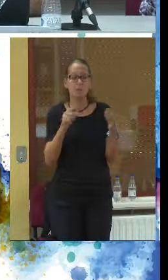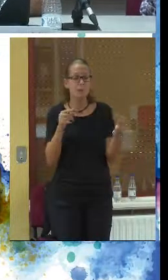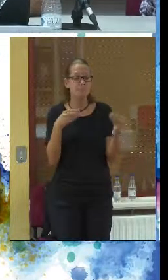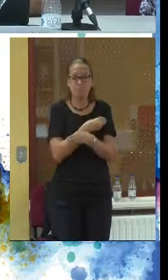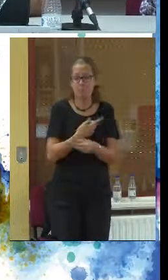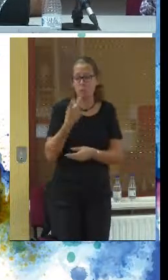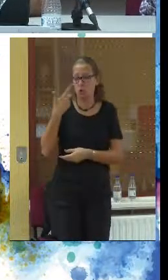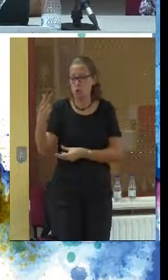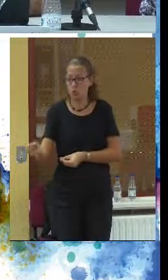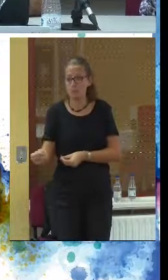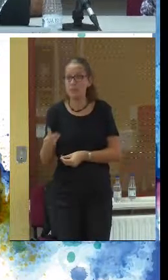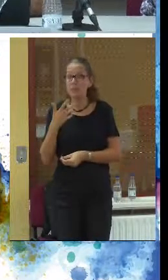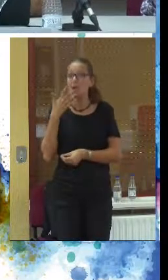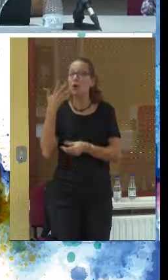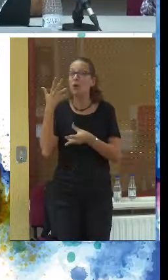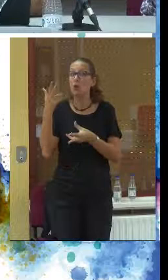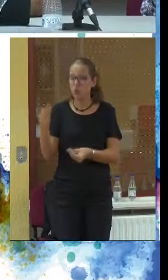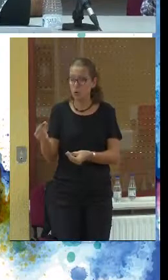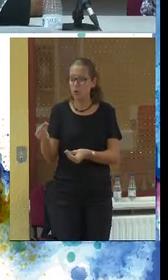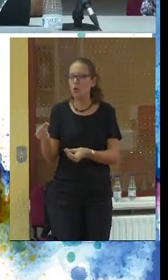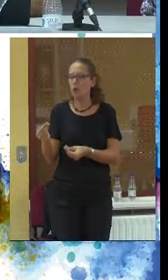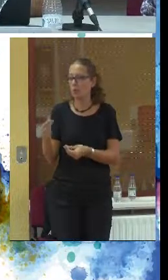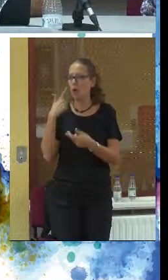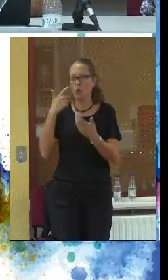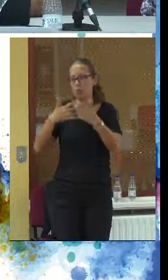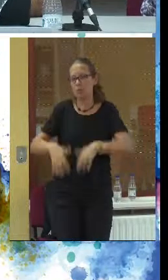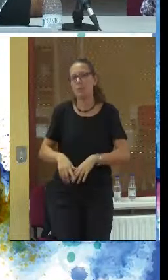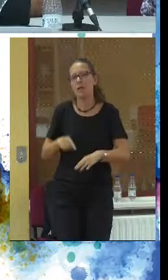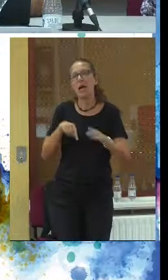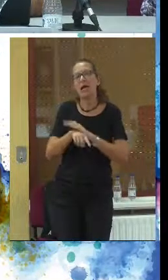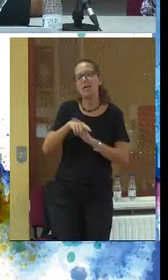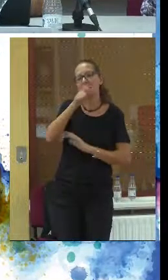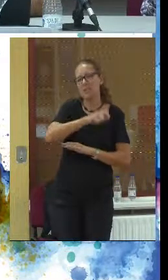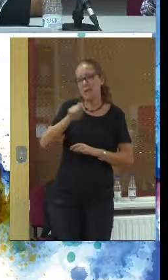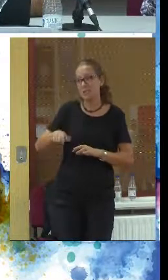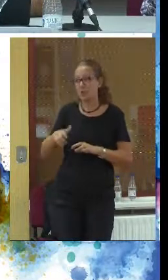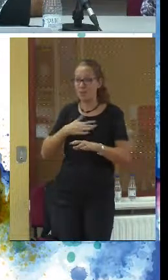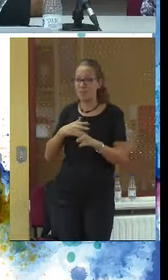coincides really. They click on yes or no.